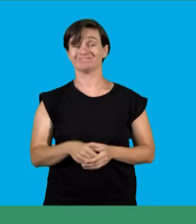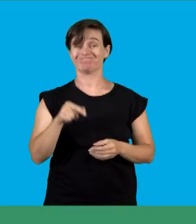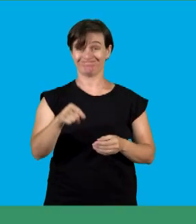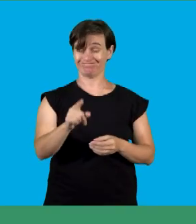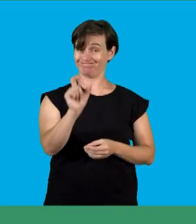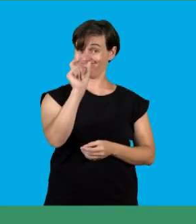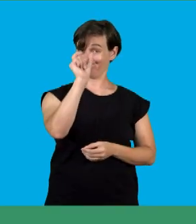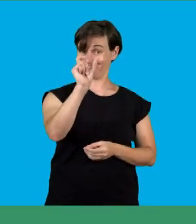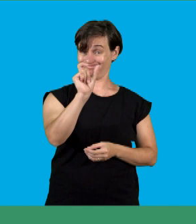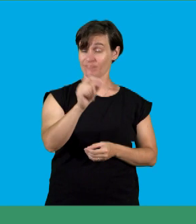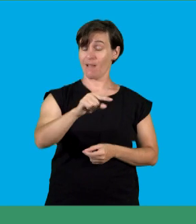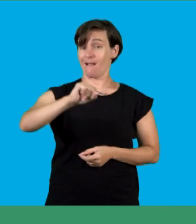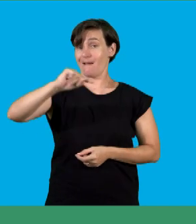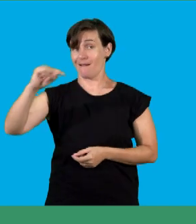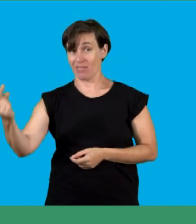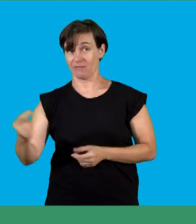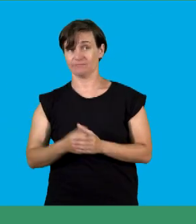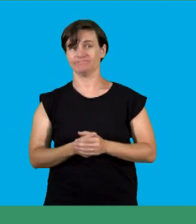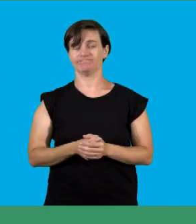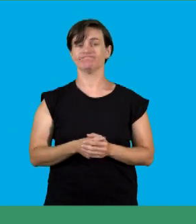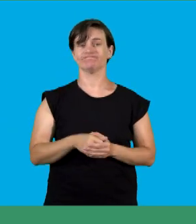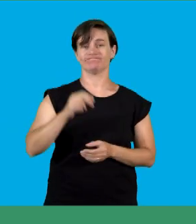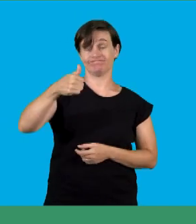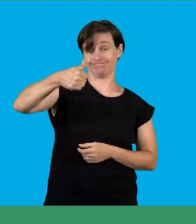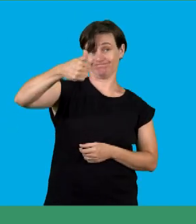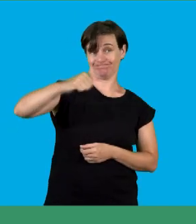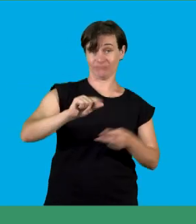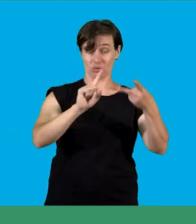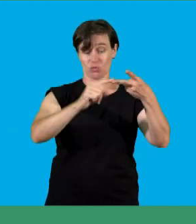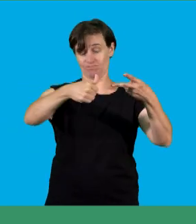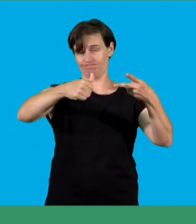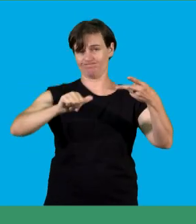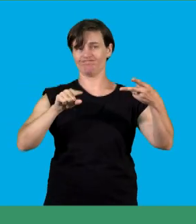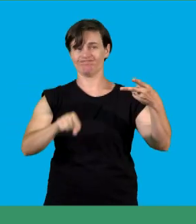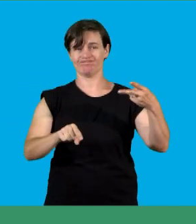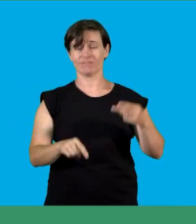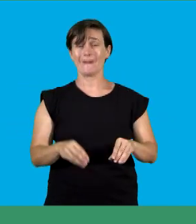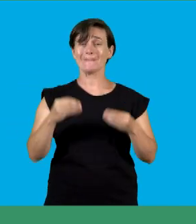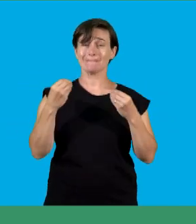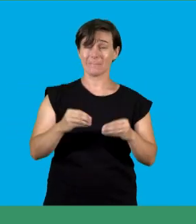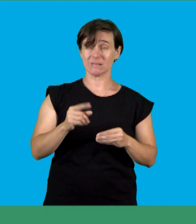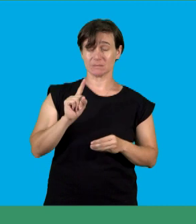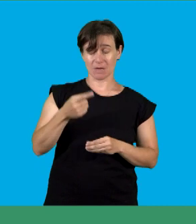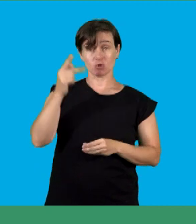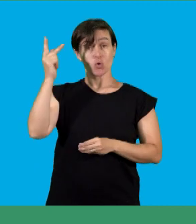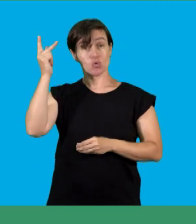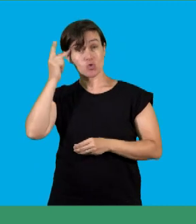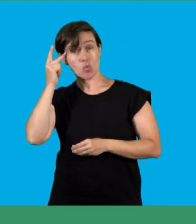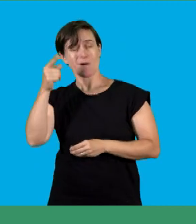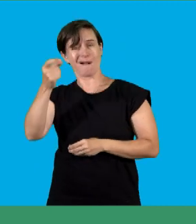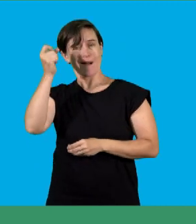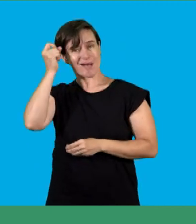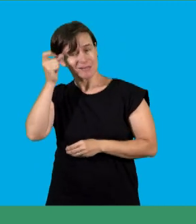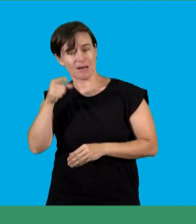other, yes, the first one, identify the problem. Businesses must first know and understand the problem.